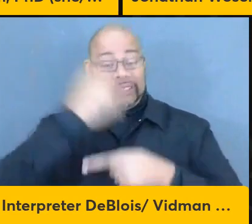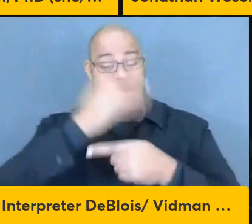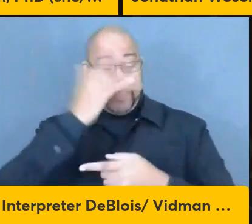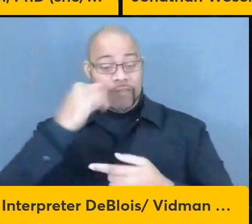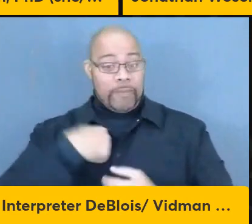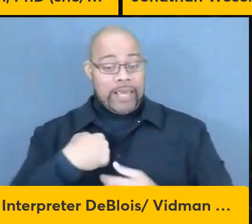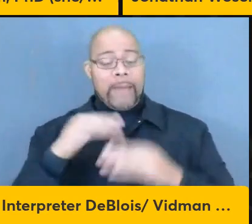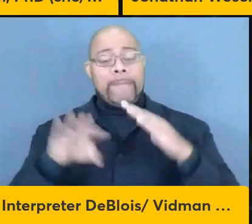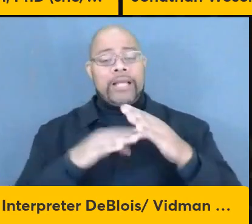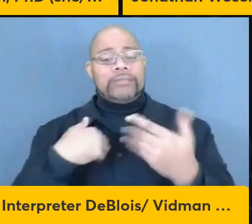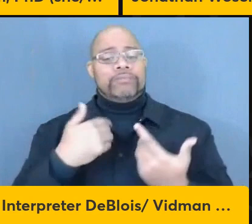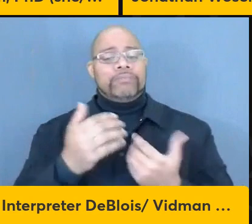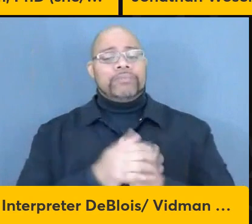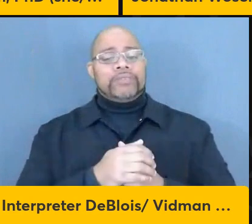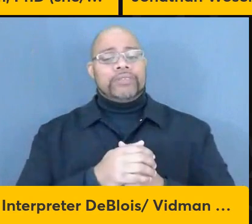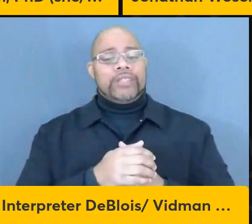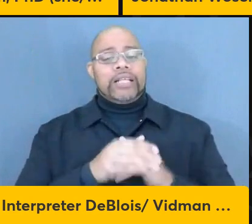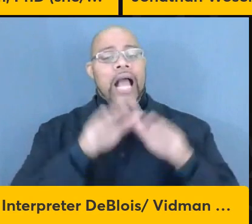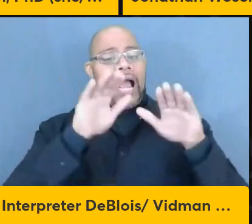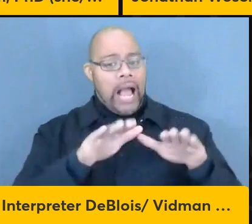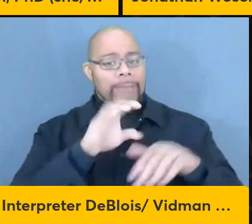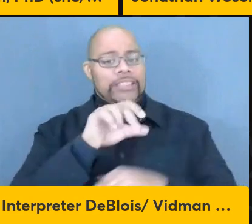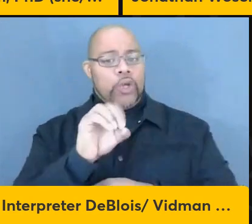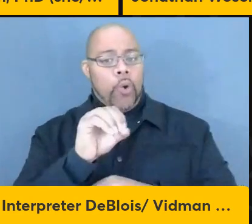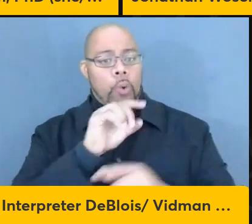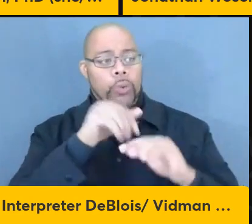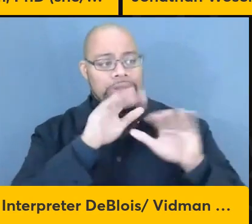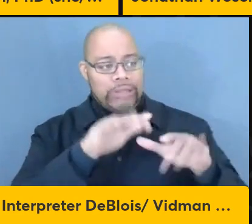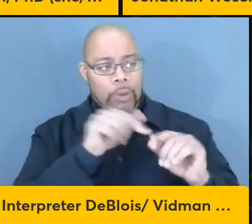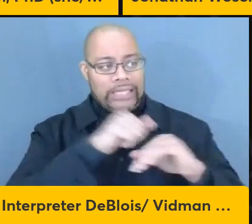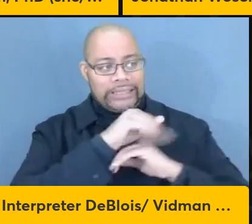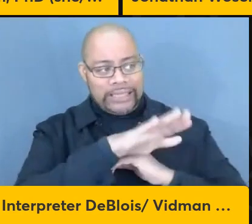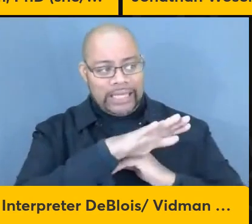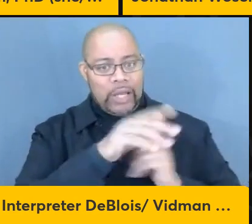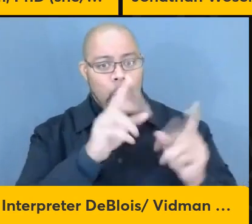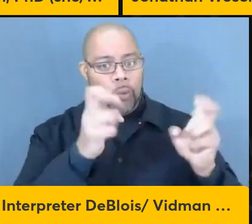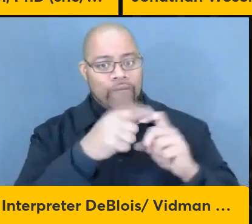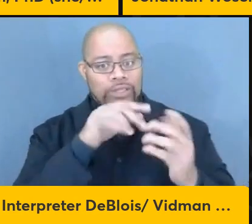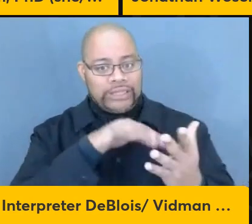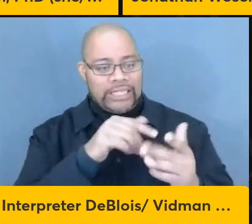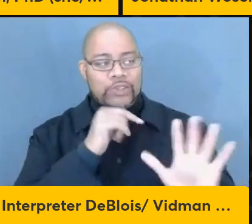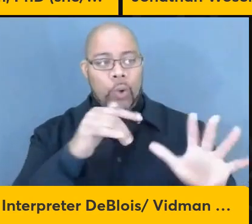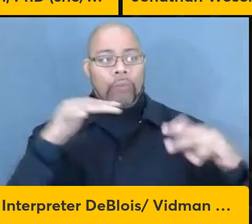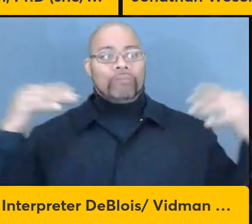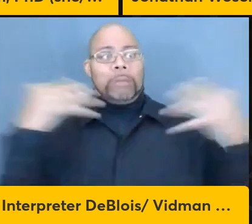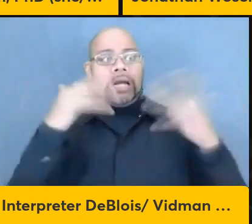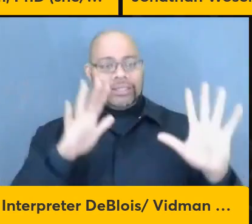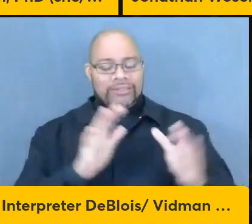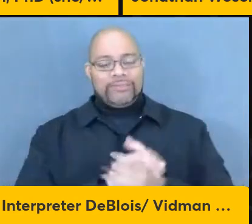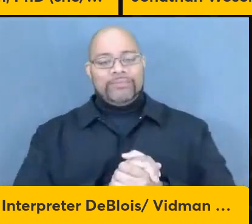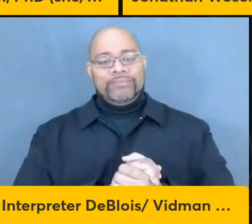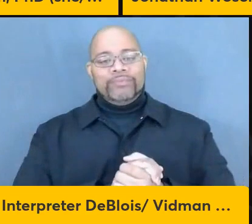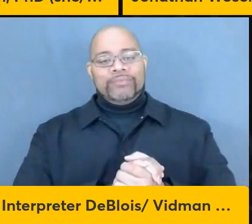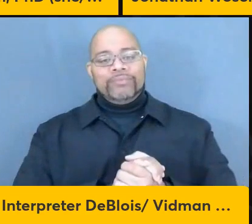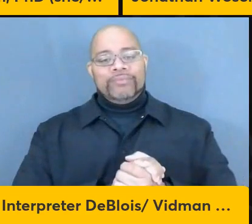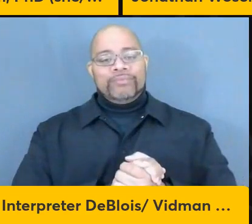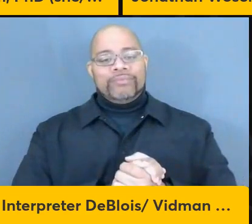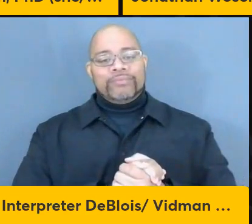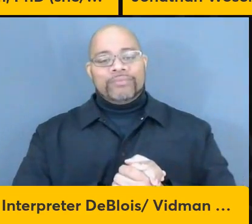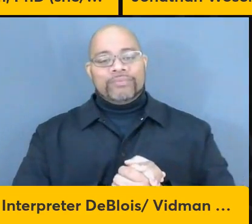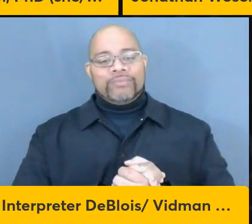is basically calming CEOs down whenever I send them a quote for a study so they don't freak out.